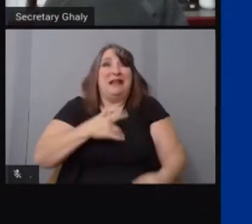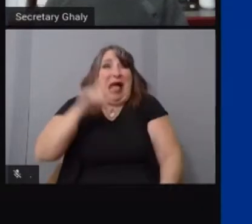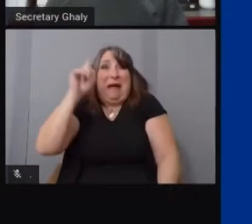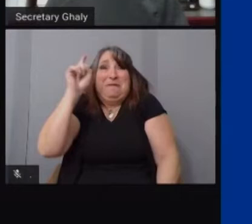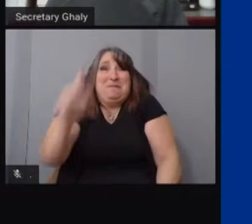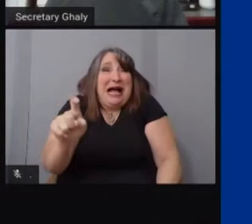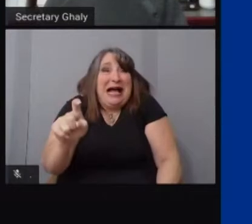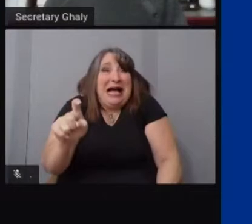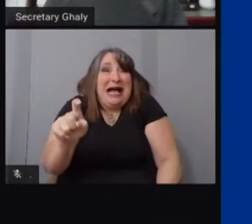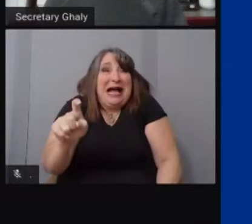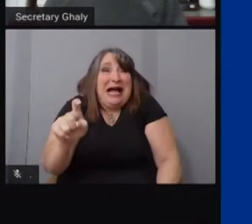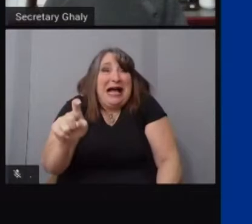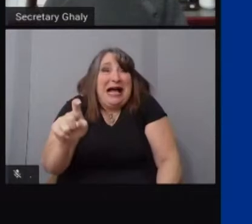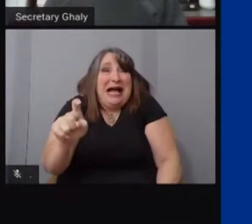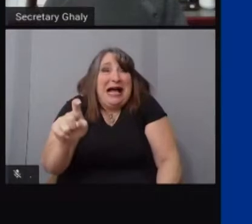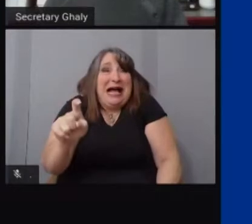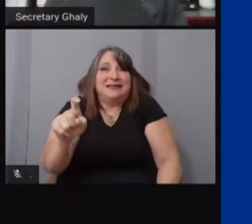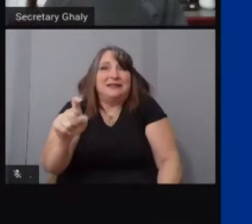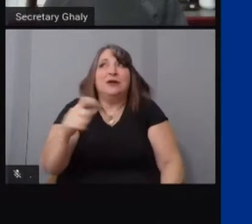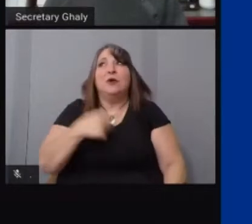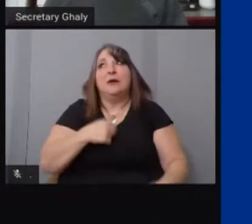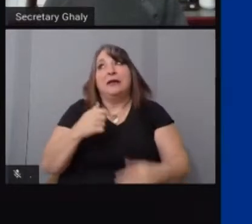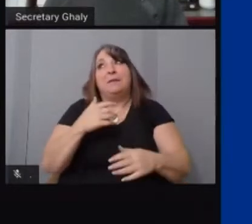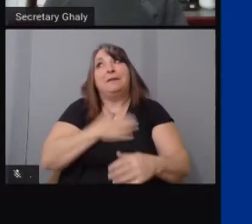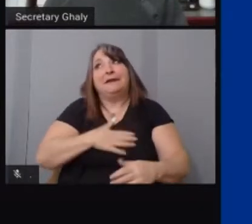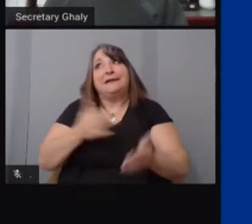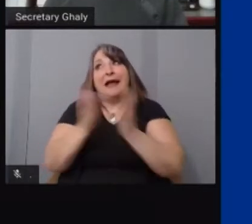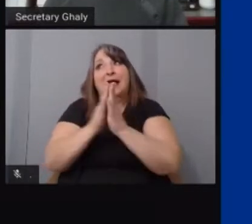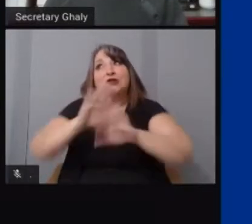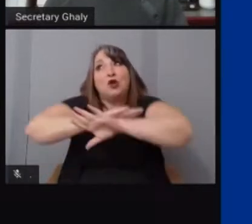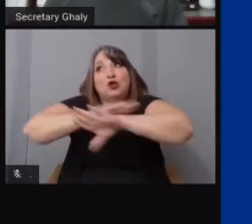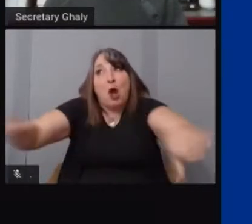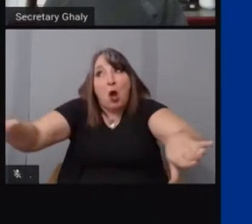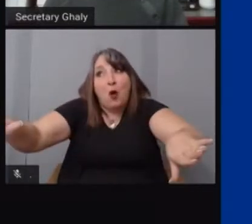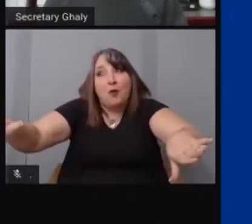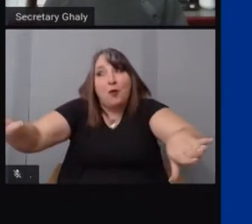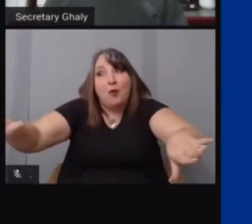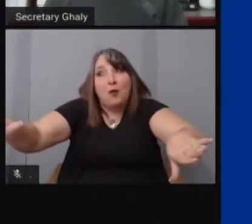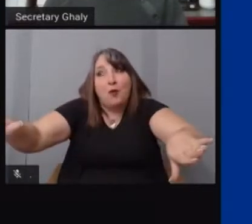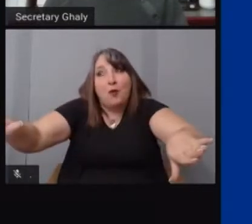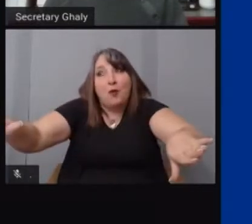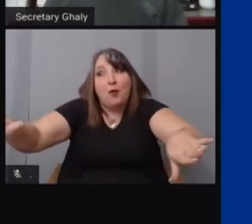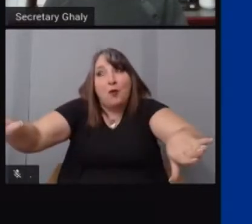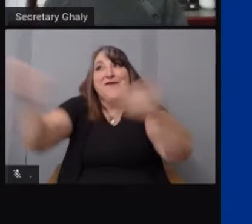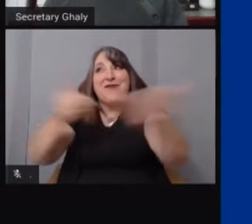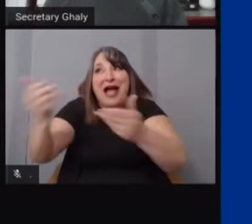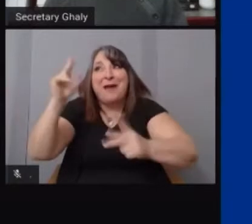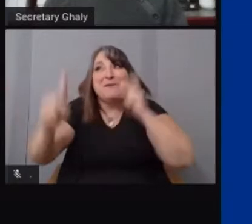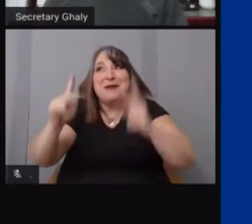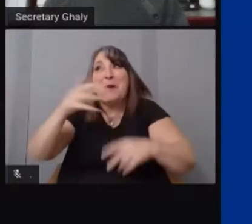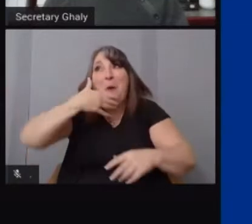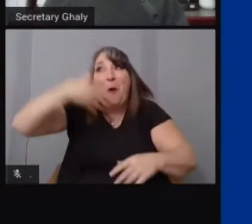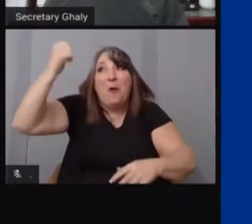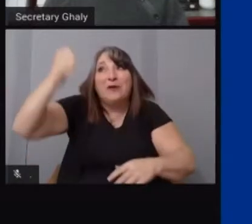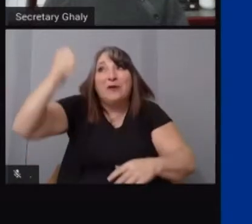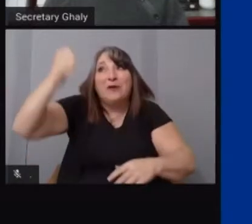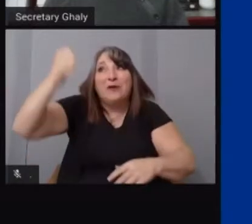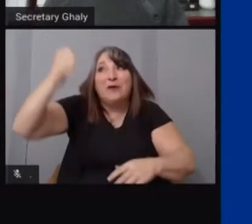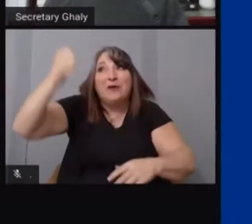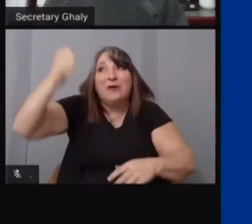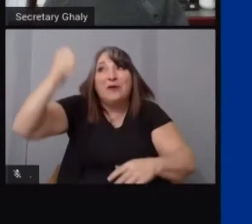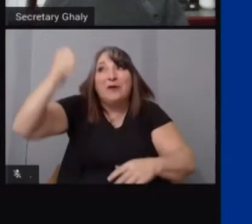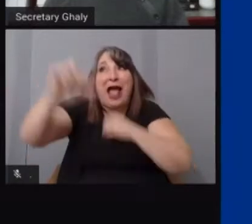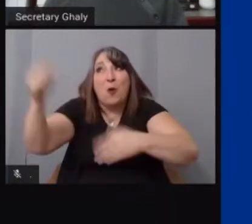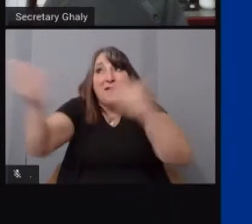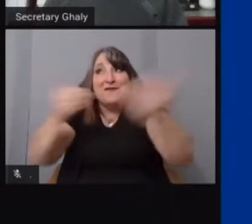invite those who are older and higher risk to any gatherings. But if you must, really